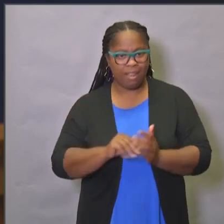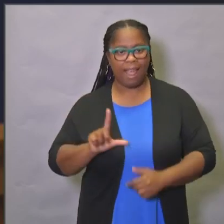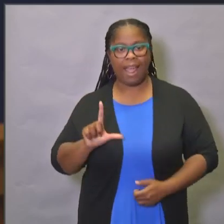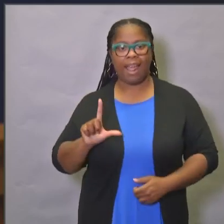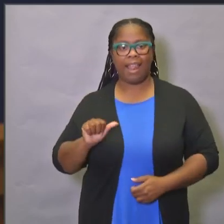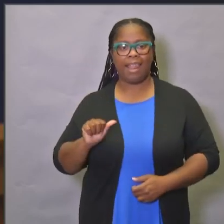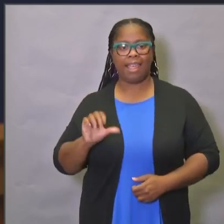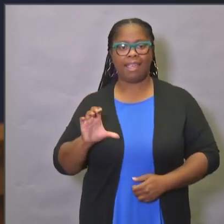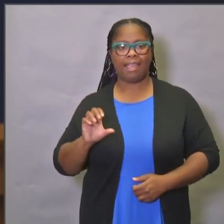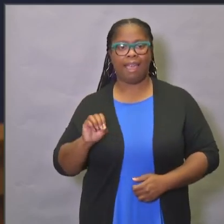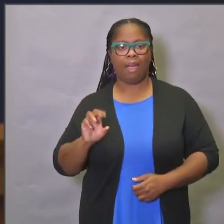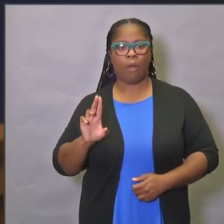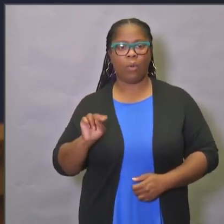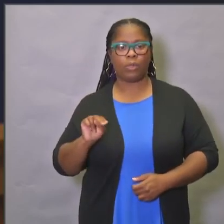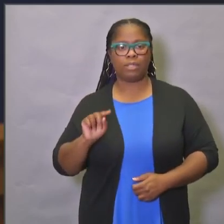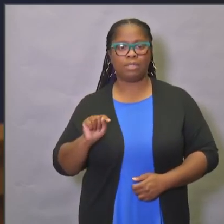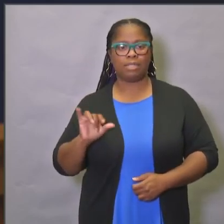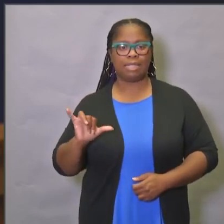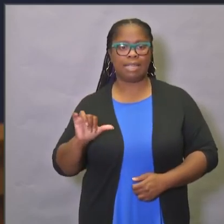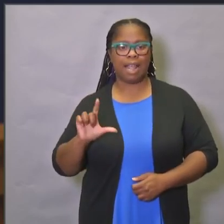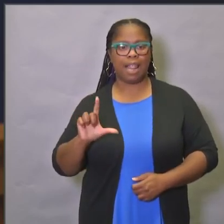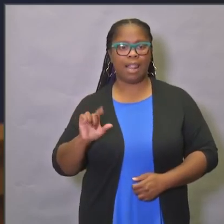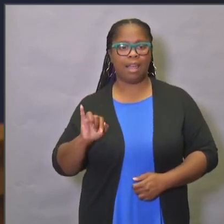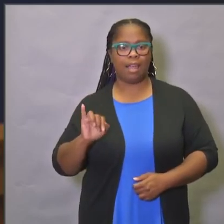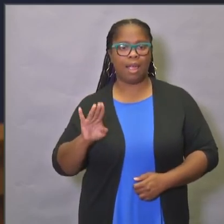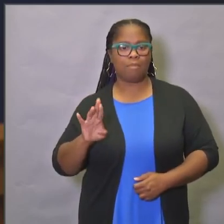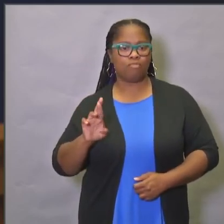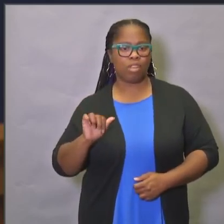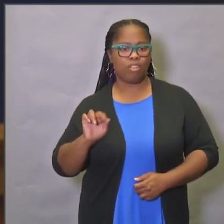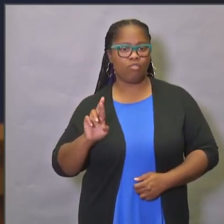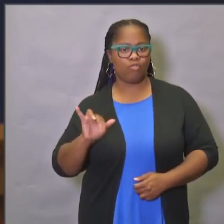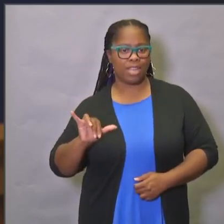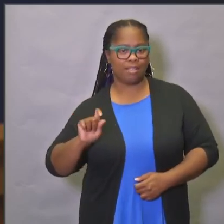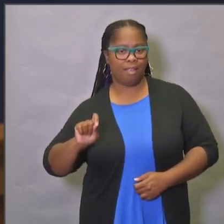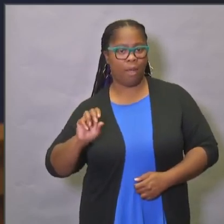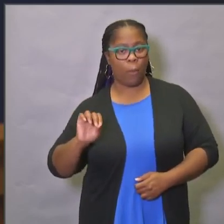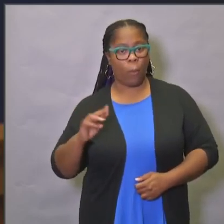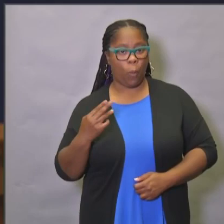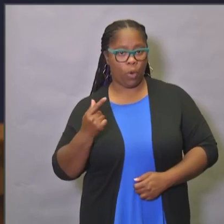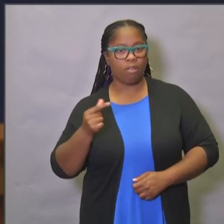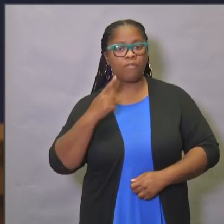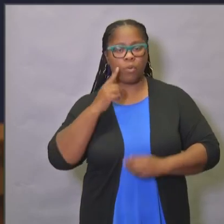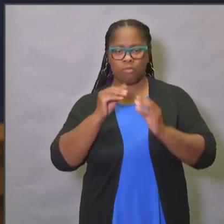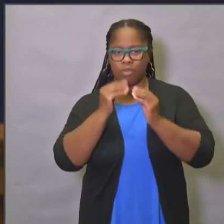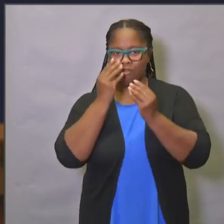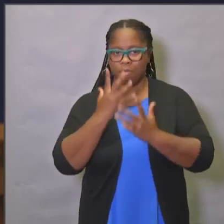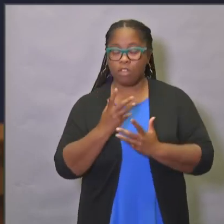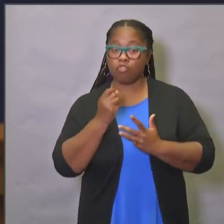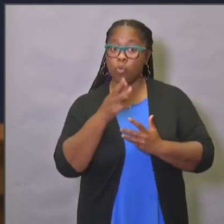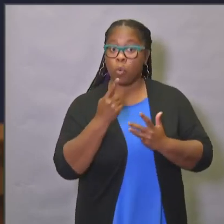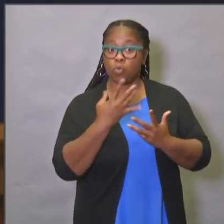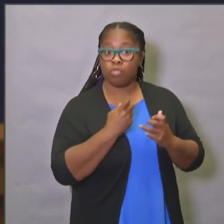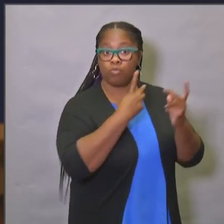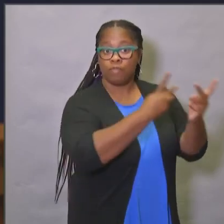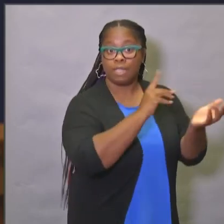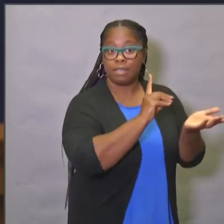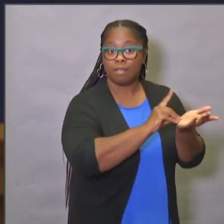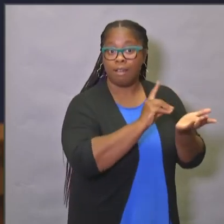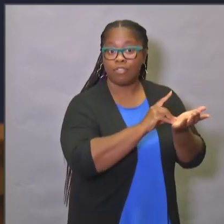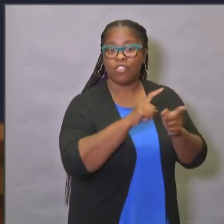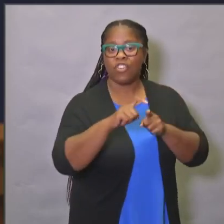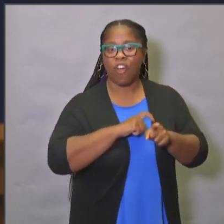lacountylibrary.org for more information. Or if you would like to visit a healthcare professional, you can call the LA County Information Hotline